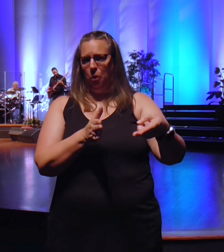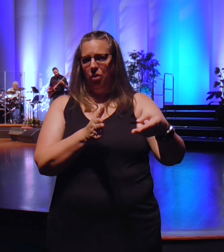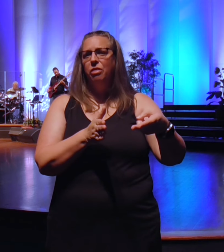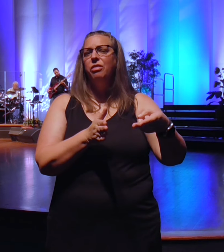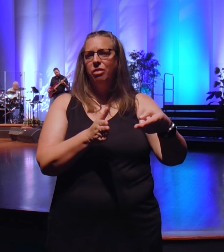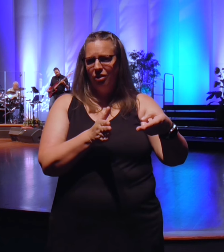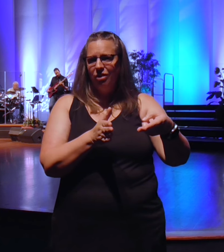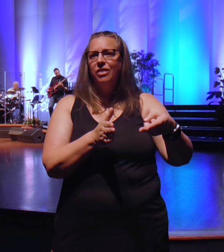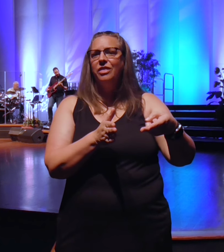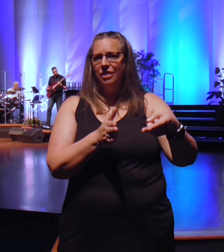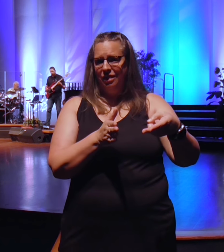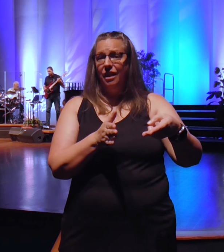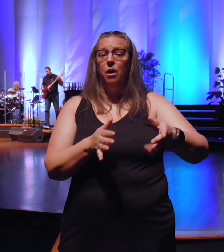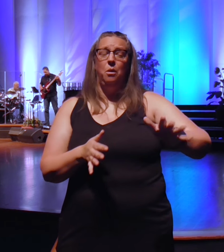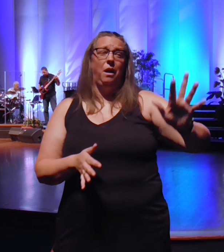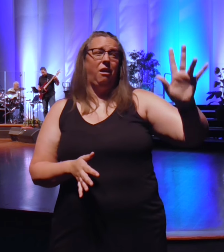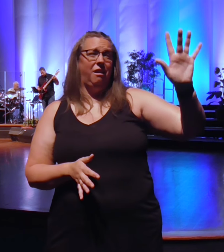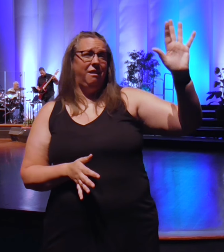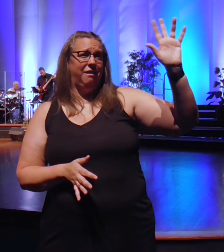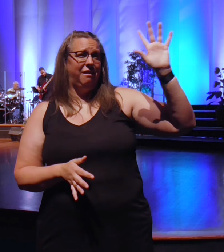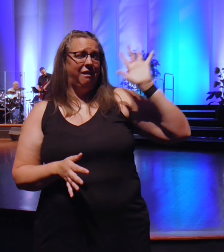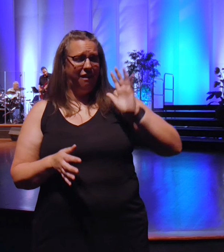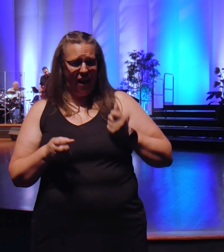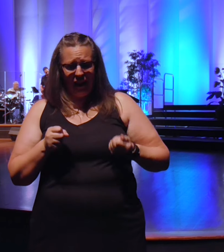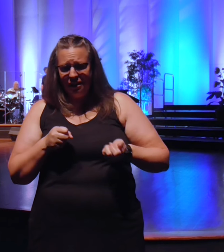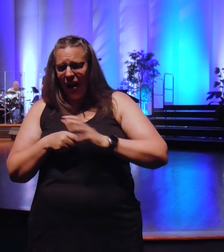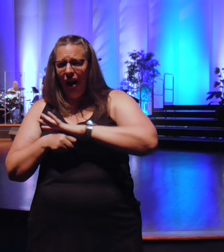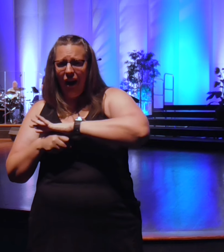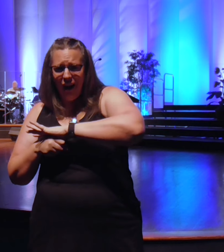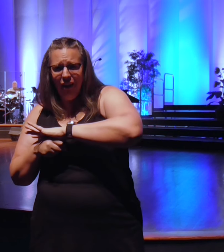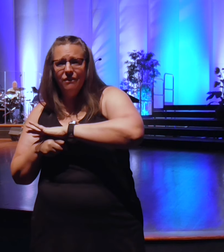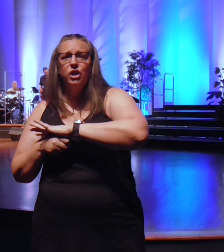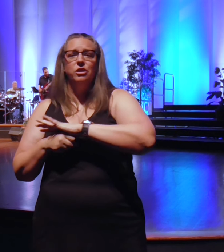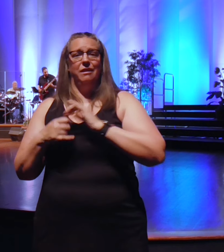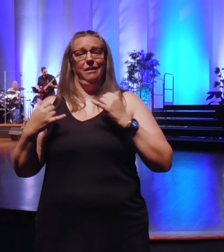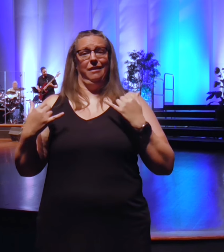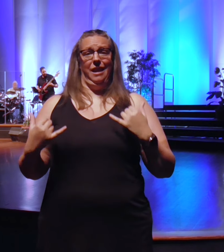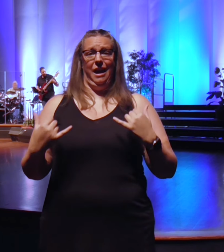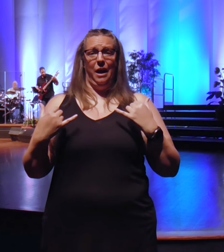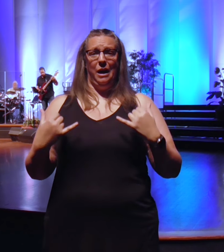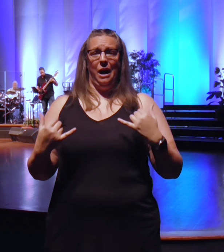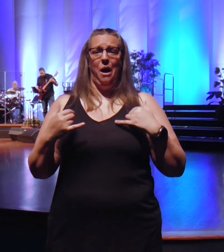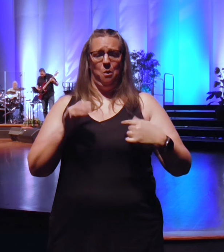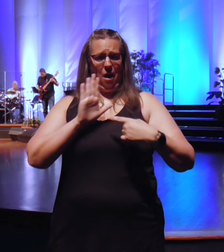where once it was covered. Well, now I